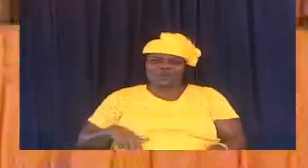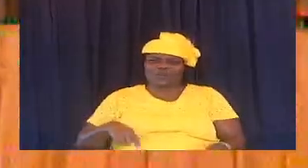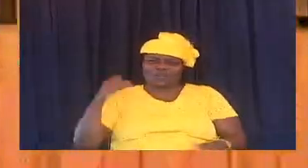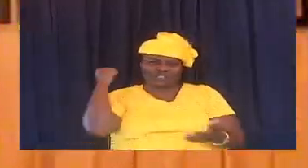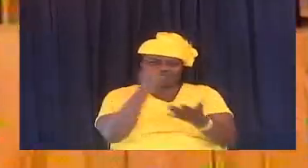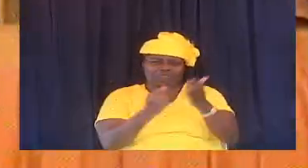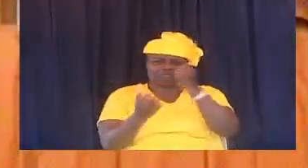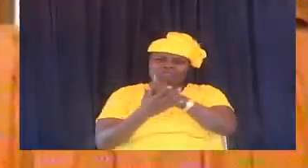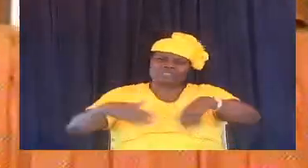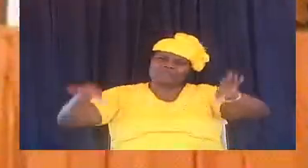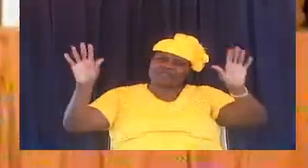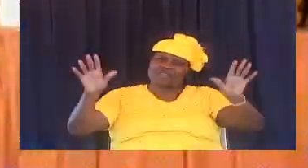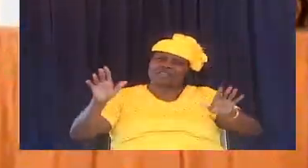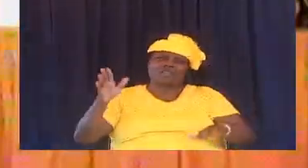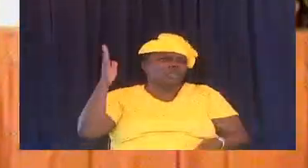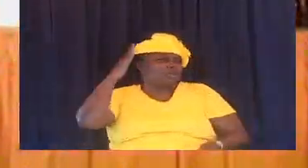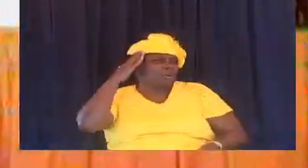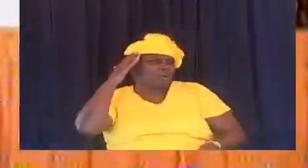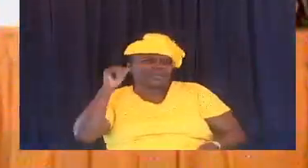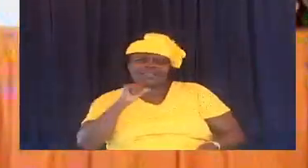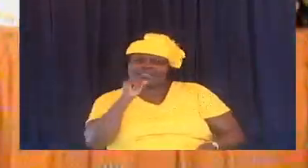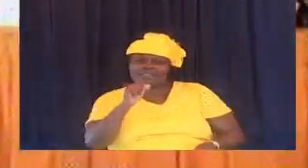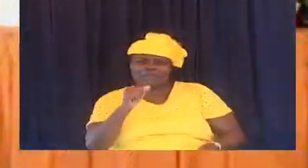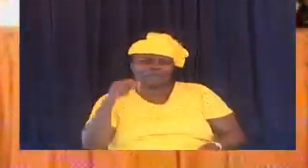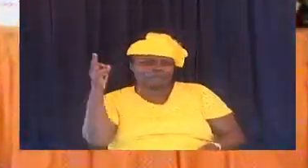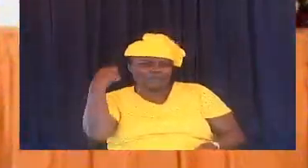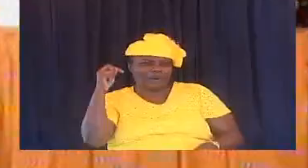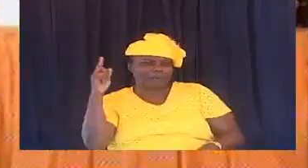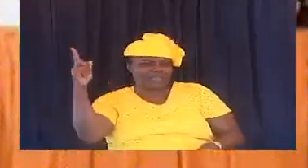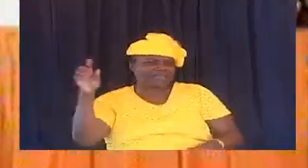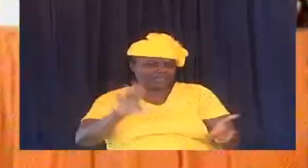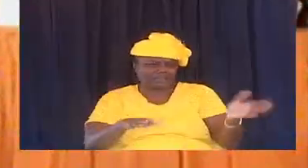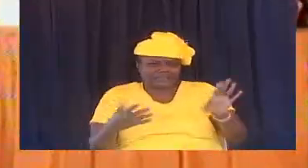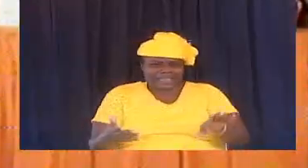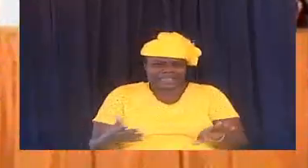knowing not it was for me he died